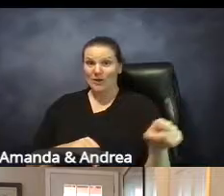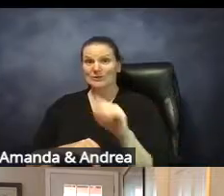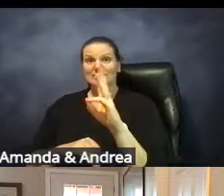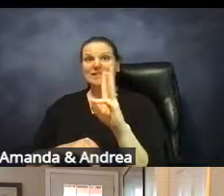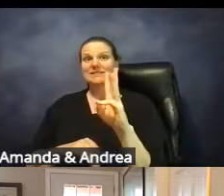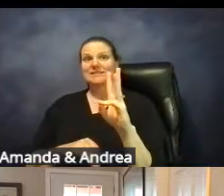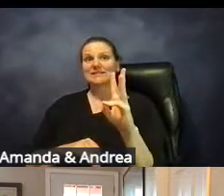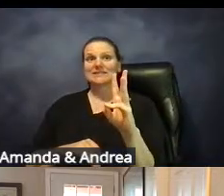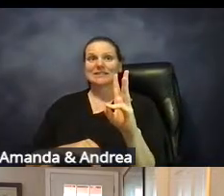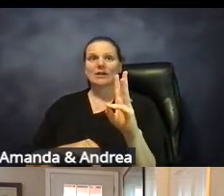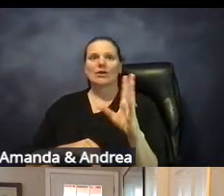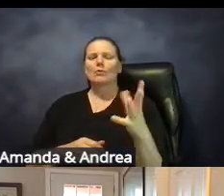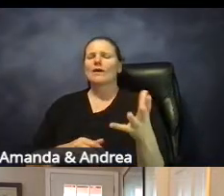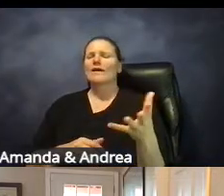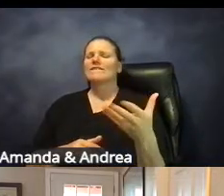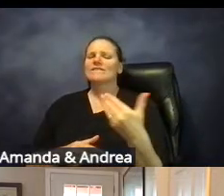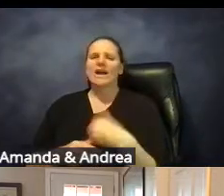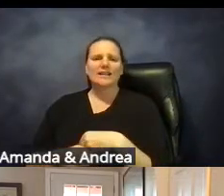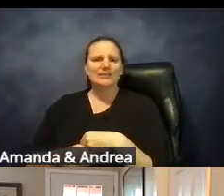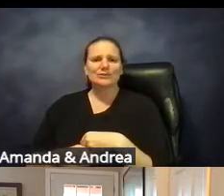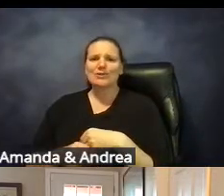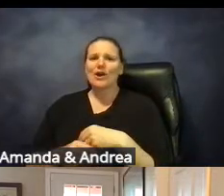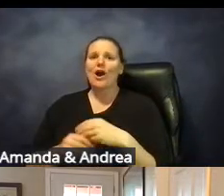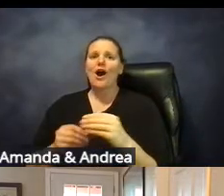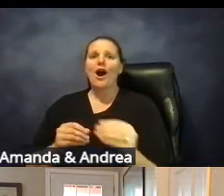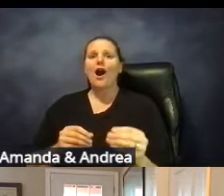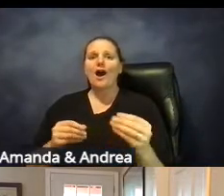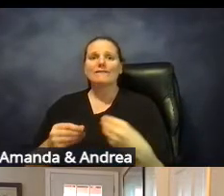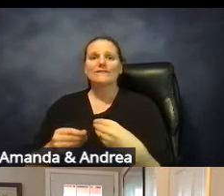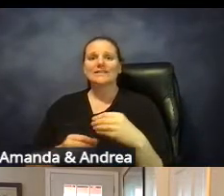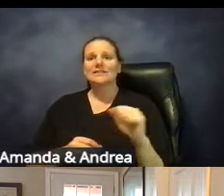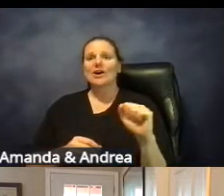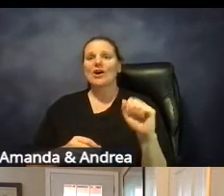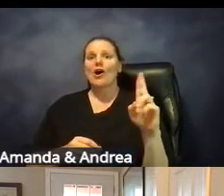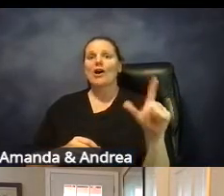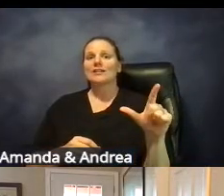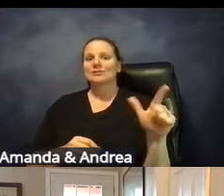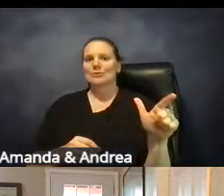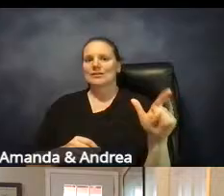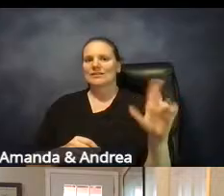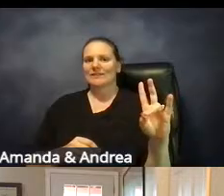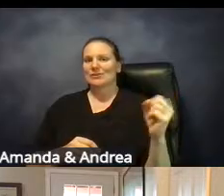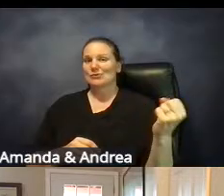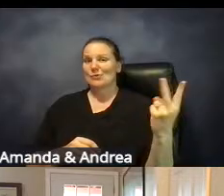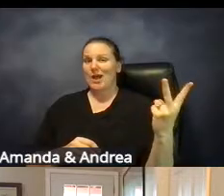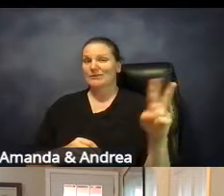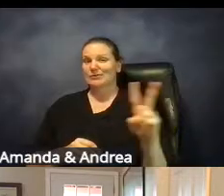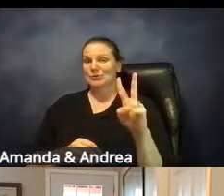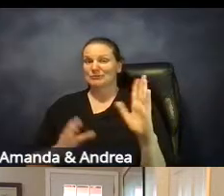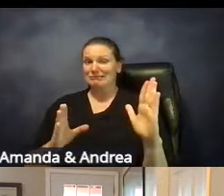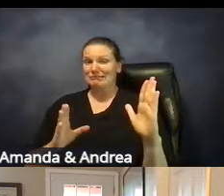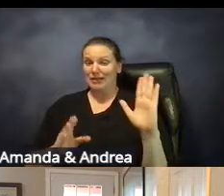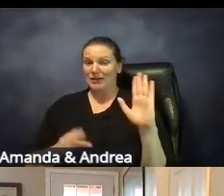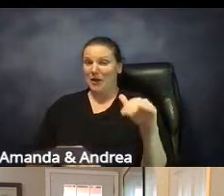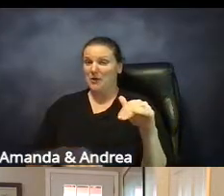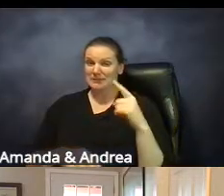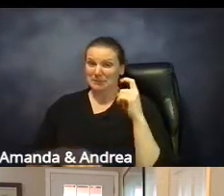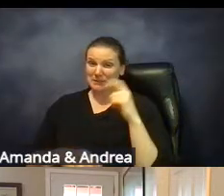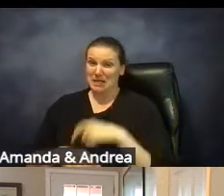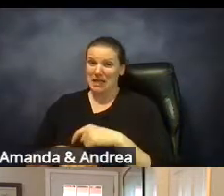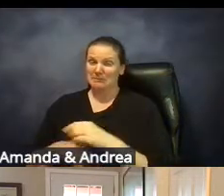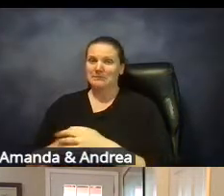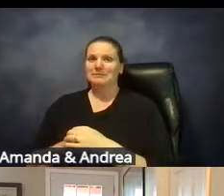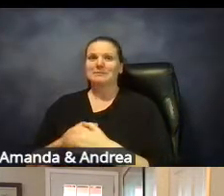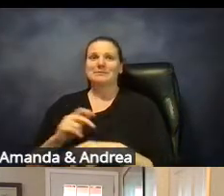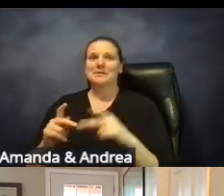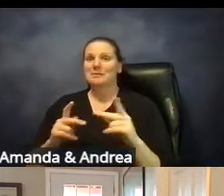inviting you into the office August 27th from 12 to 2. I know it's summertime. I know folks are